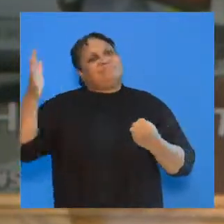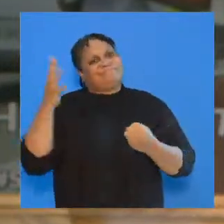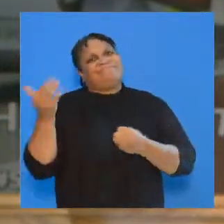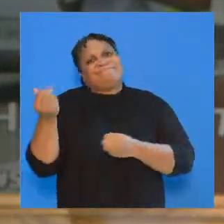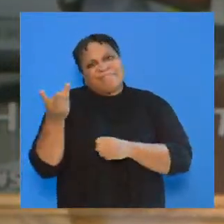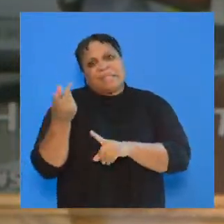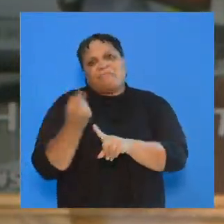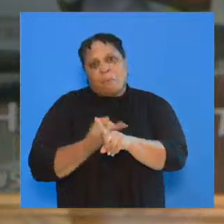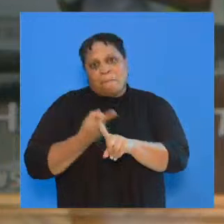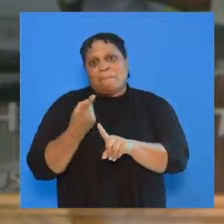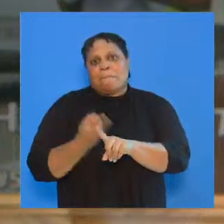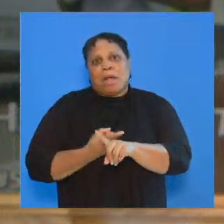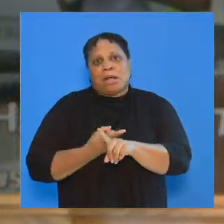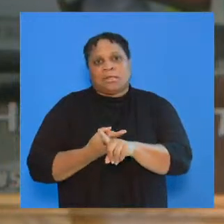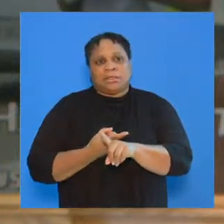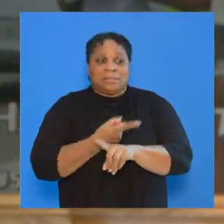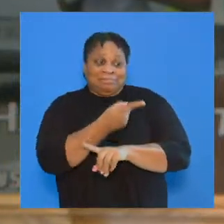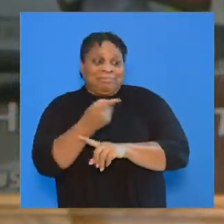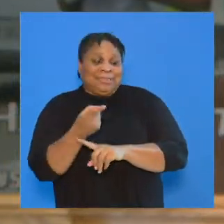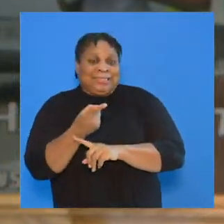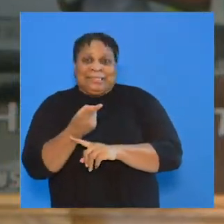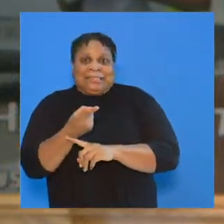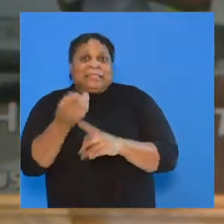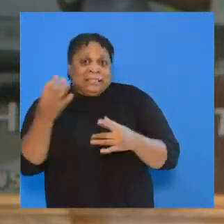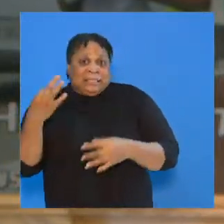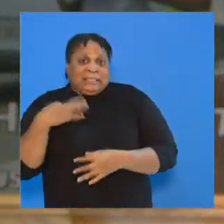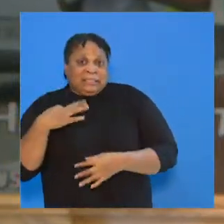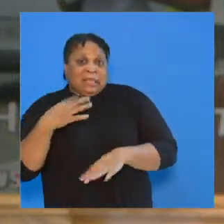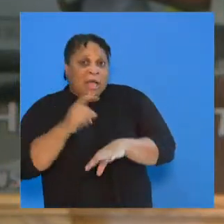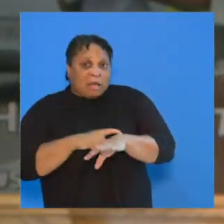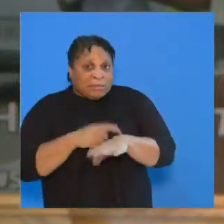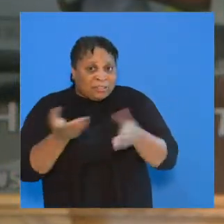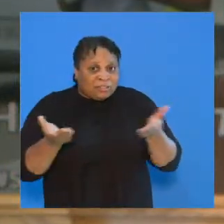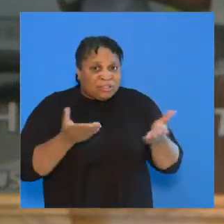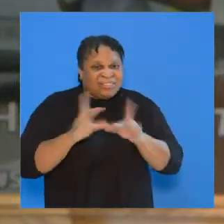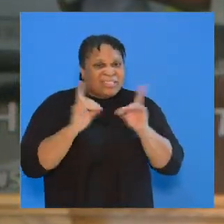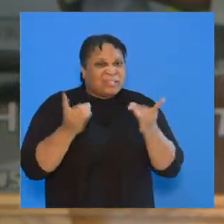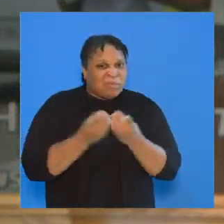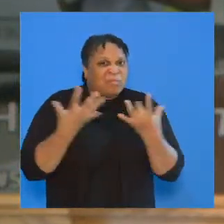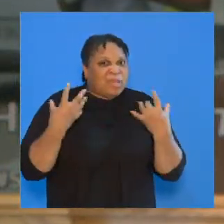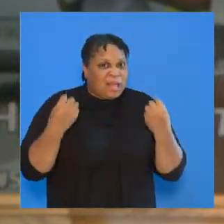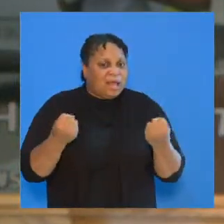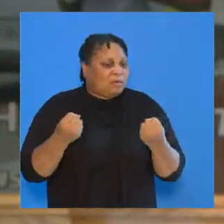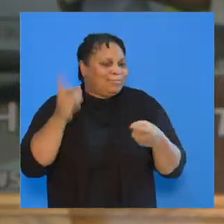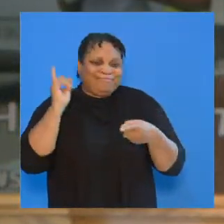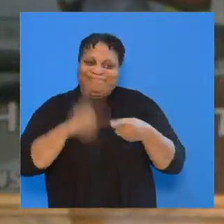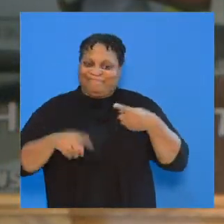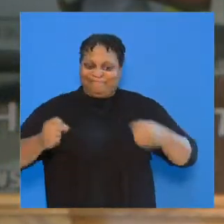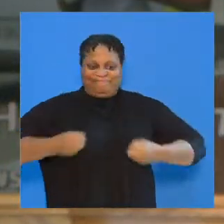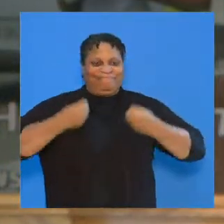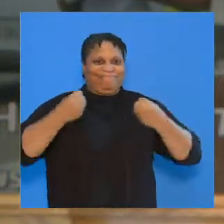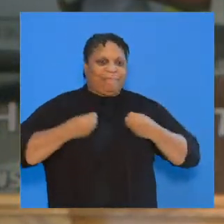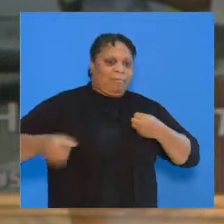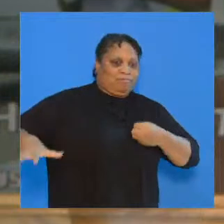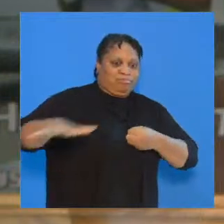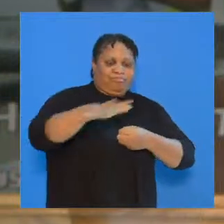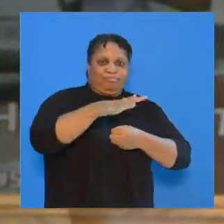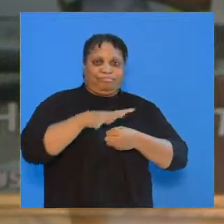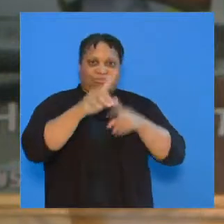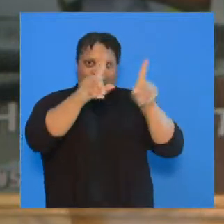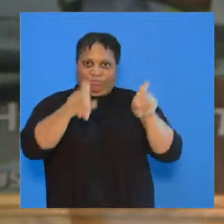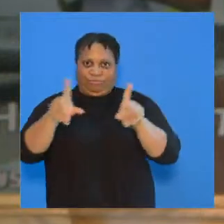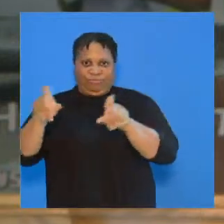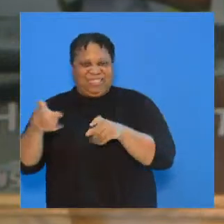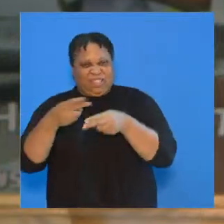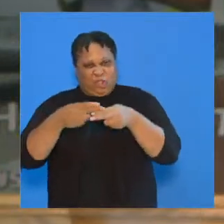months. Without them volunteering their time and services, the Department of Health would not have been able to cover the ground which we did, and in such